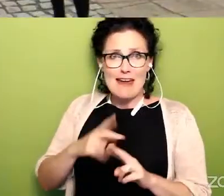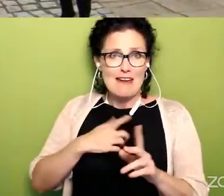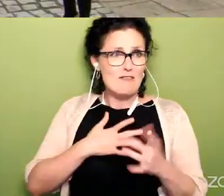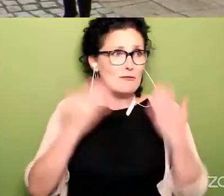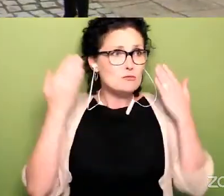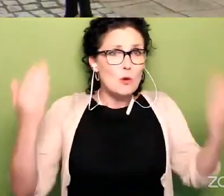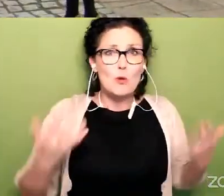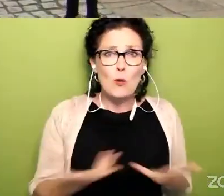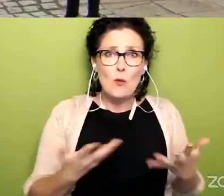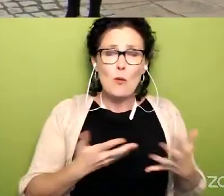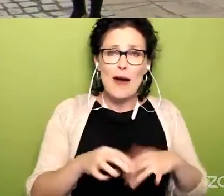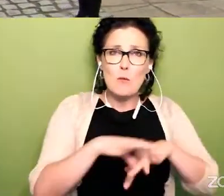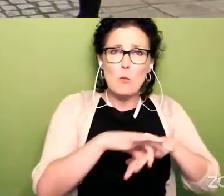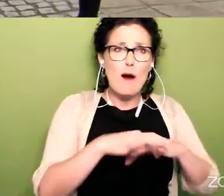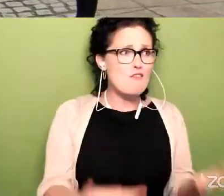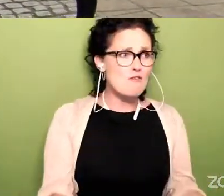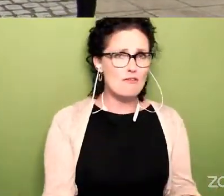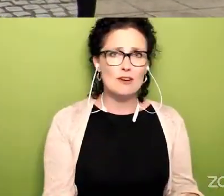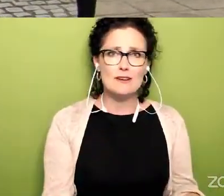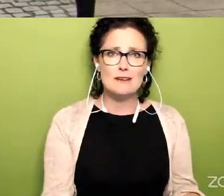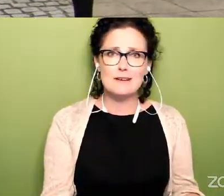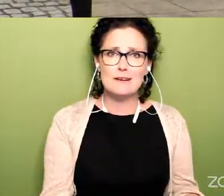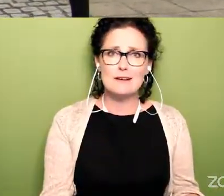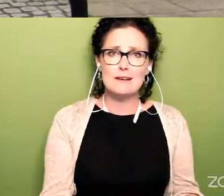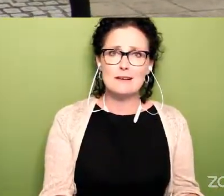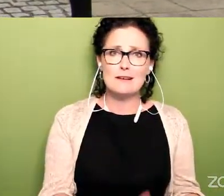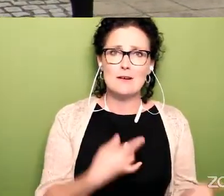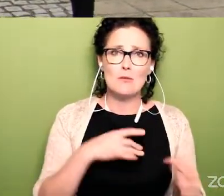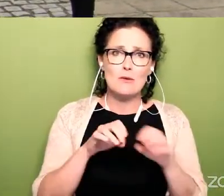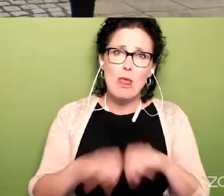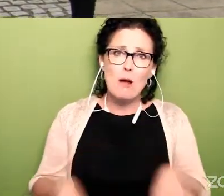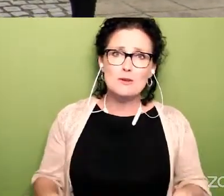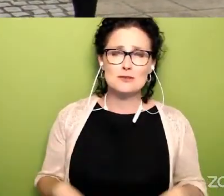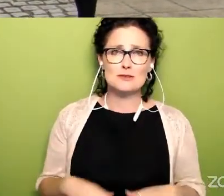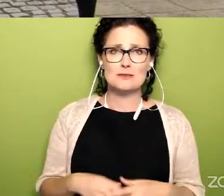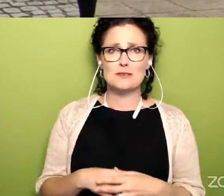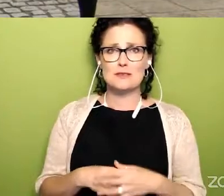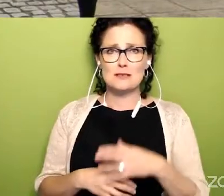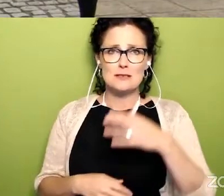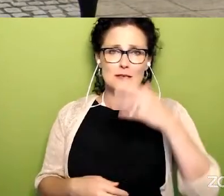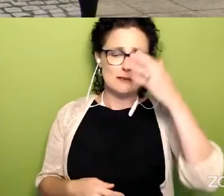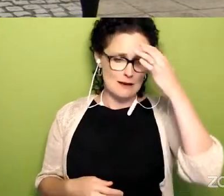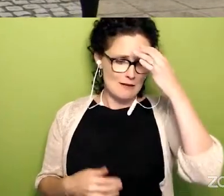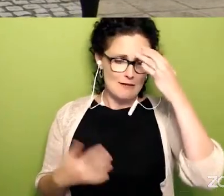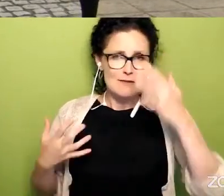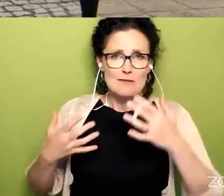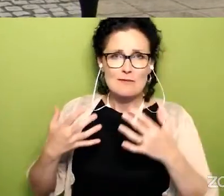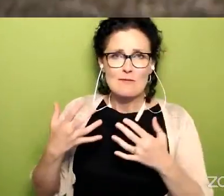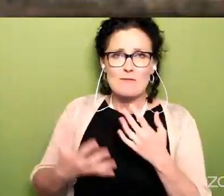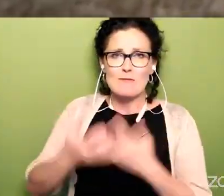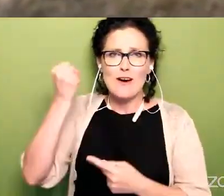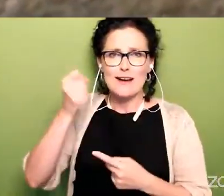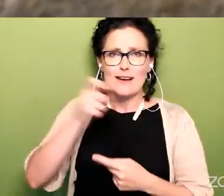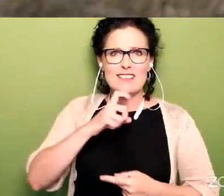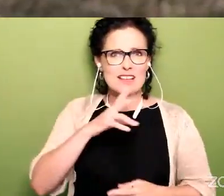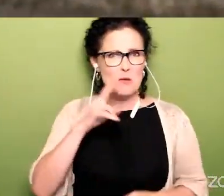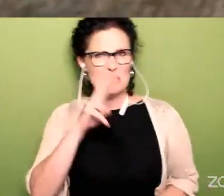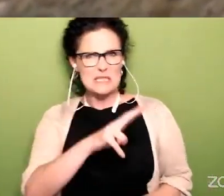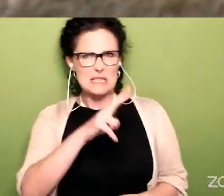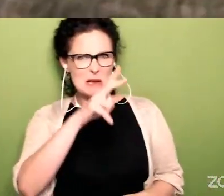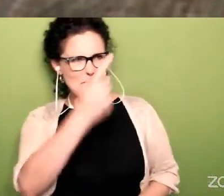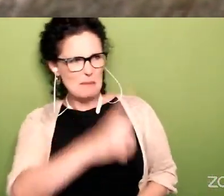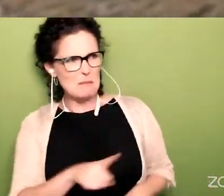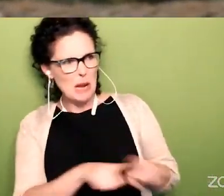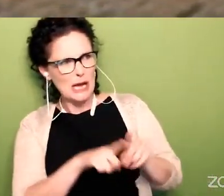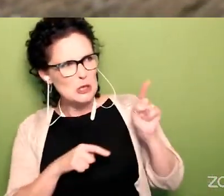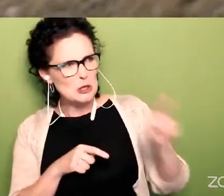are people like you here. Not welcoming, not respectful. Bobby, Susie, you better go check in on